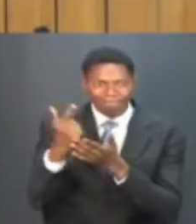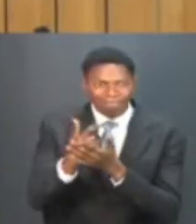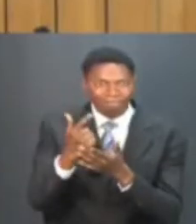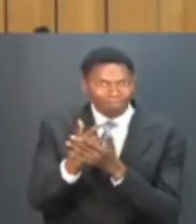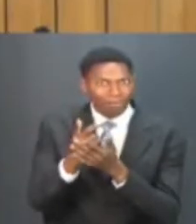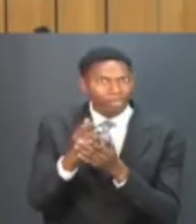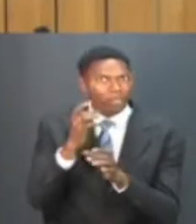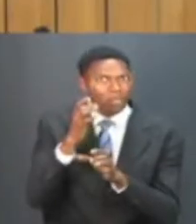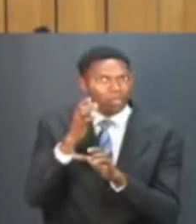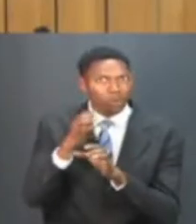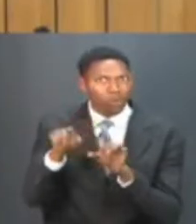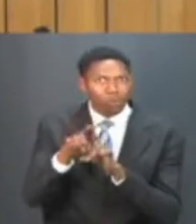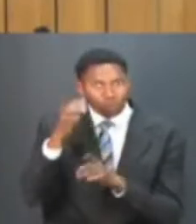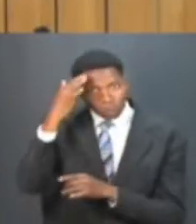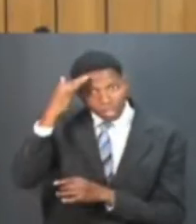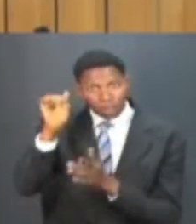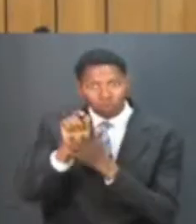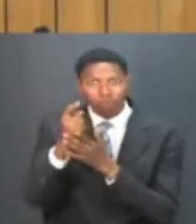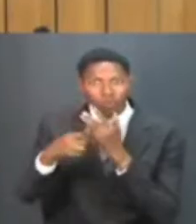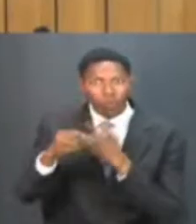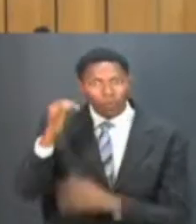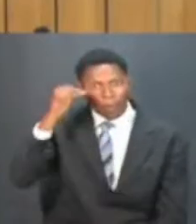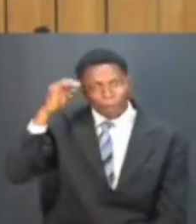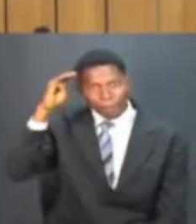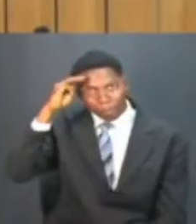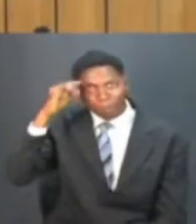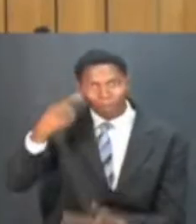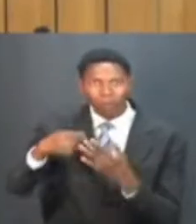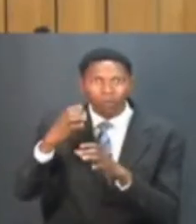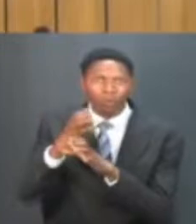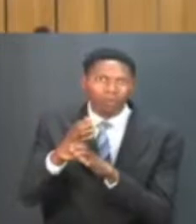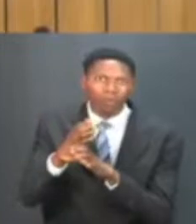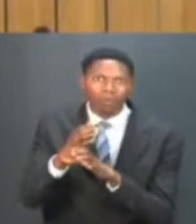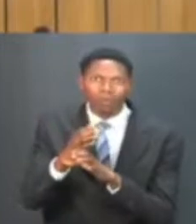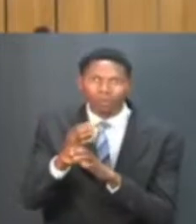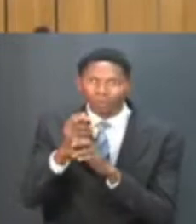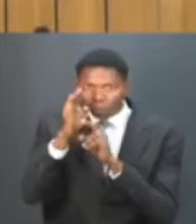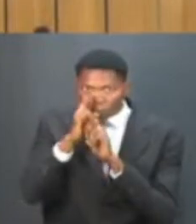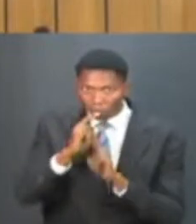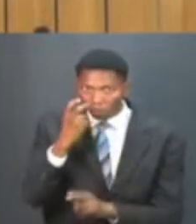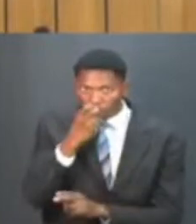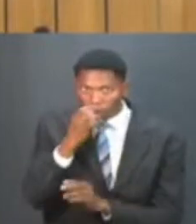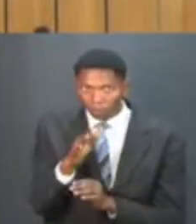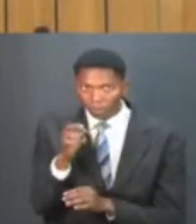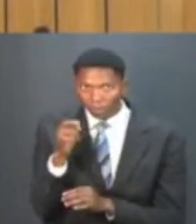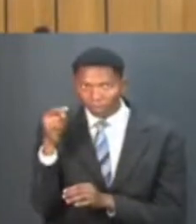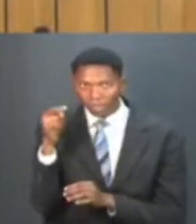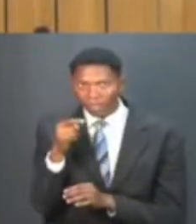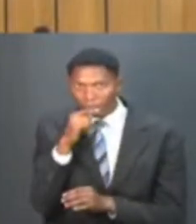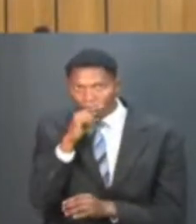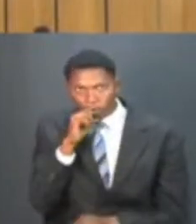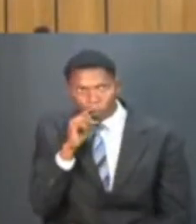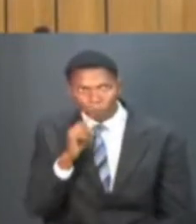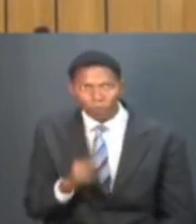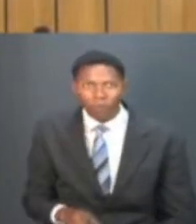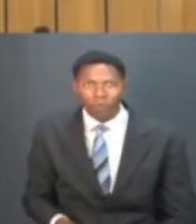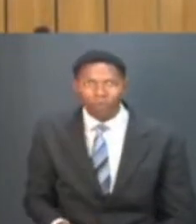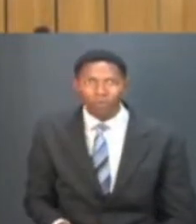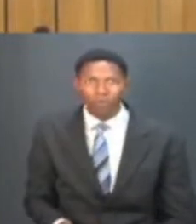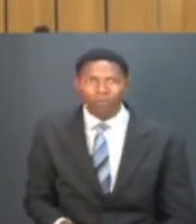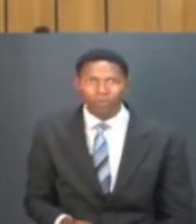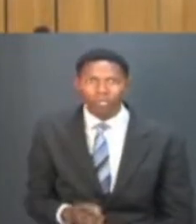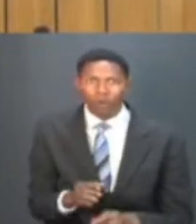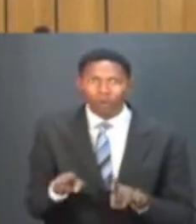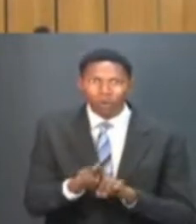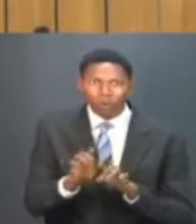Mahama Cares. Right Honorable Speaker, this initiative represents a bold and compassionate policy